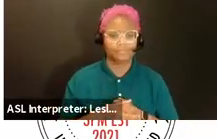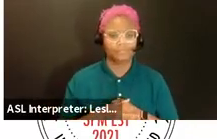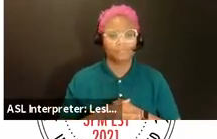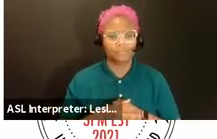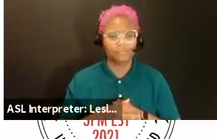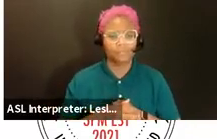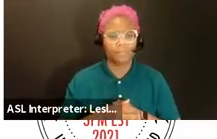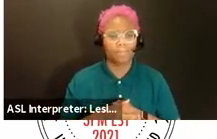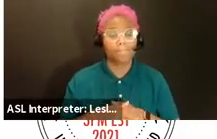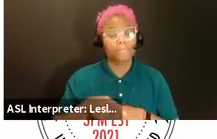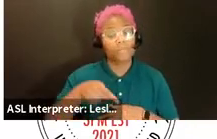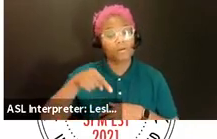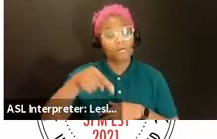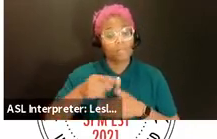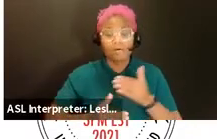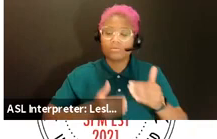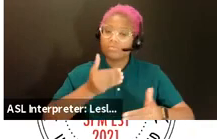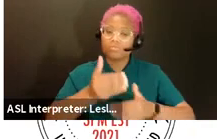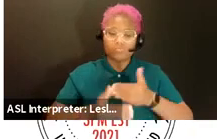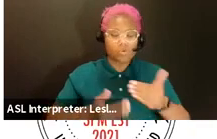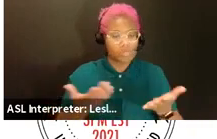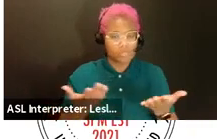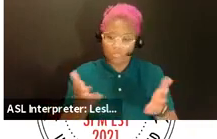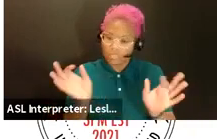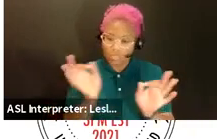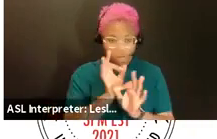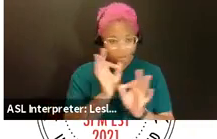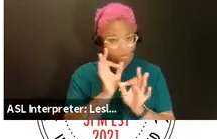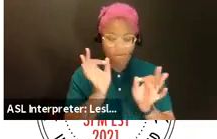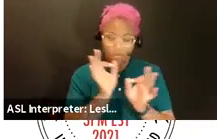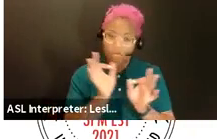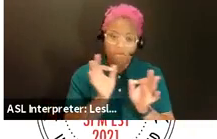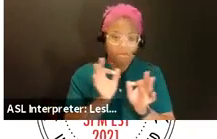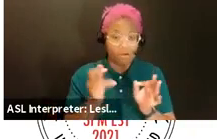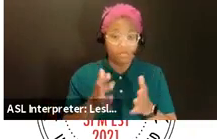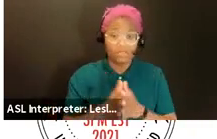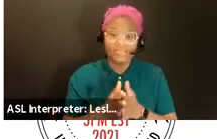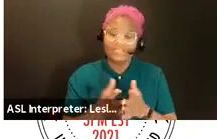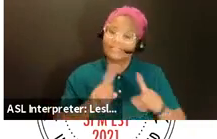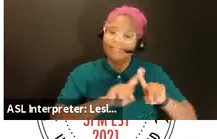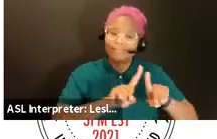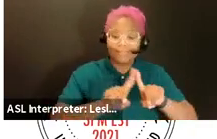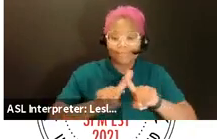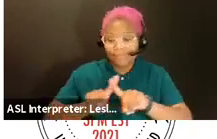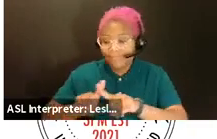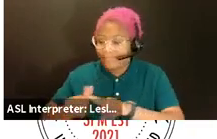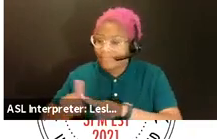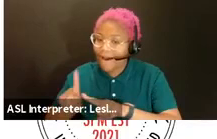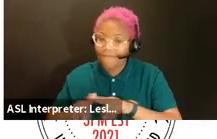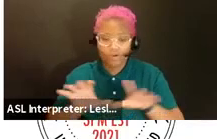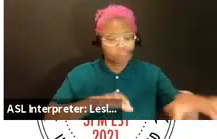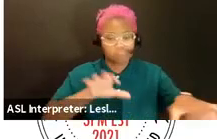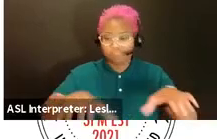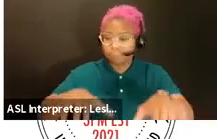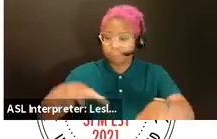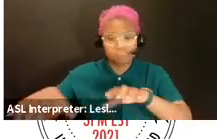This process is super uncertain. It varies enormously from one consulate to another. The processing times at